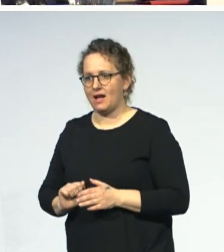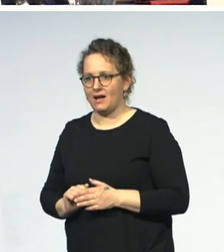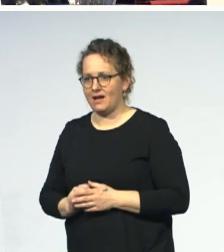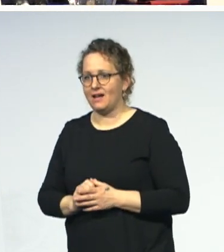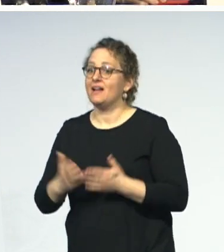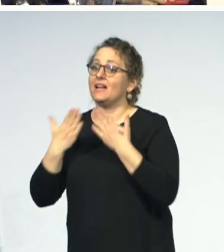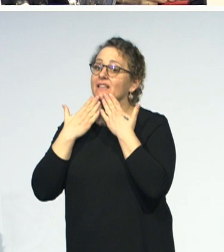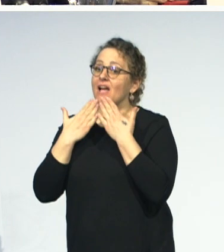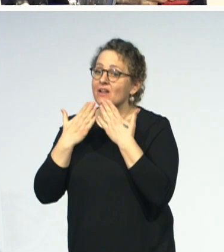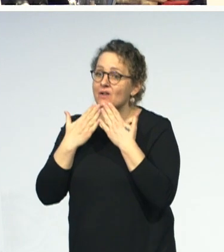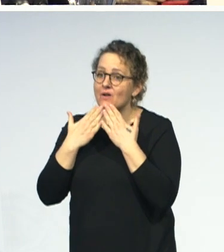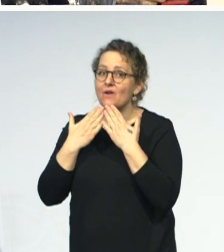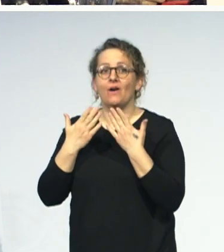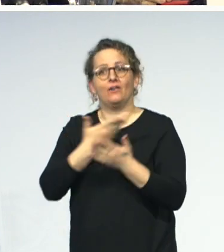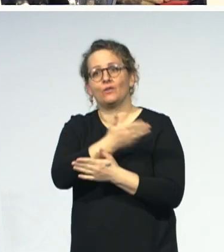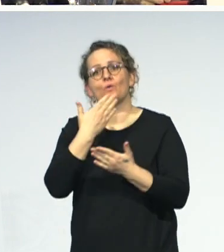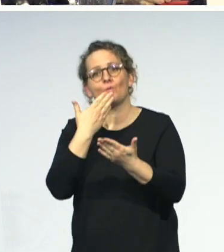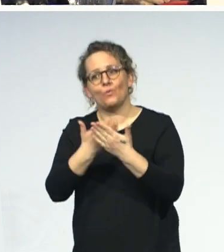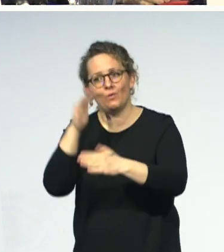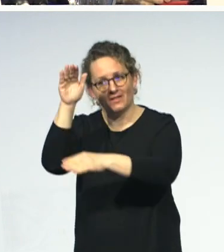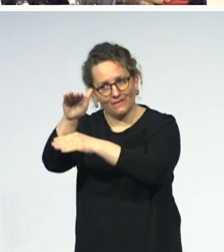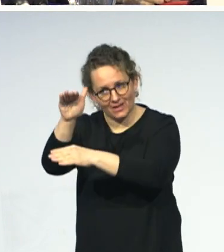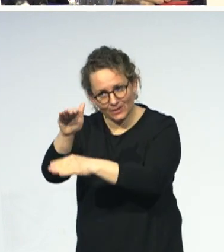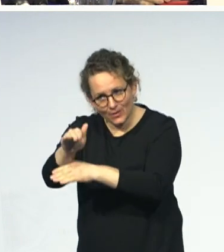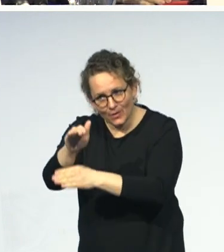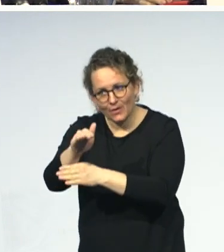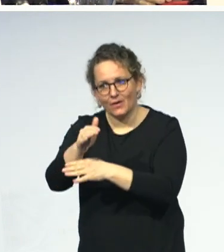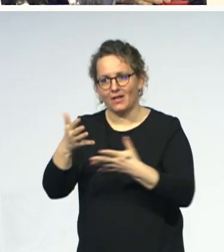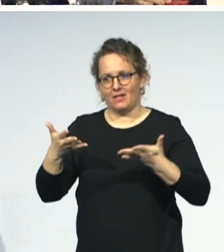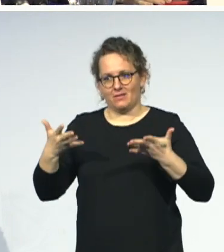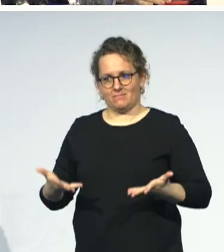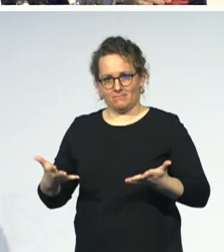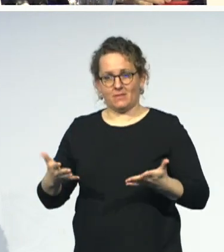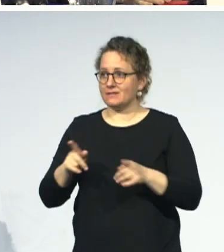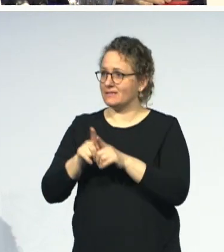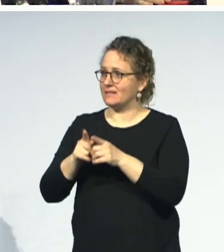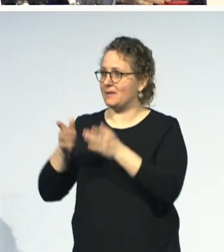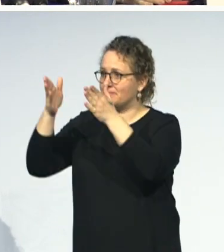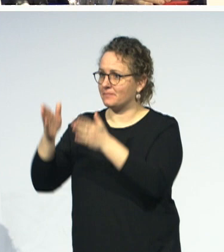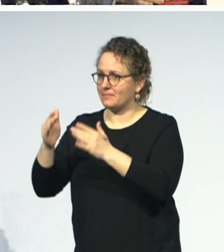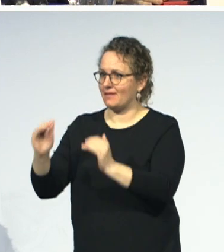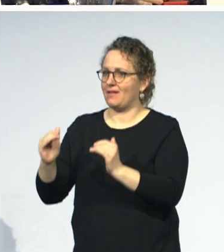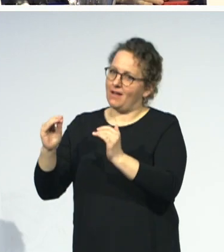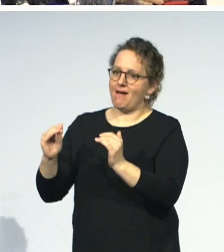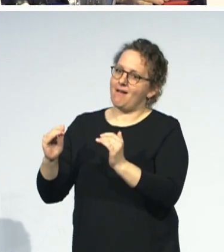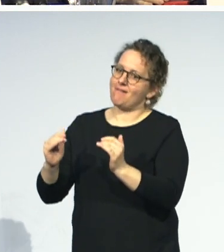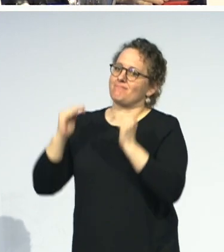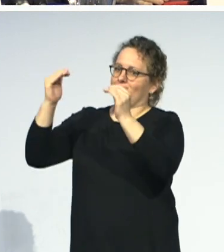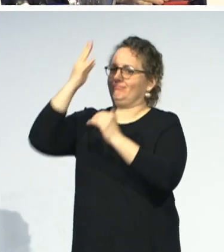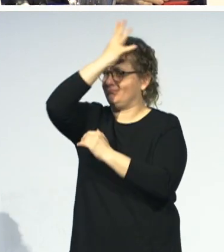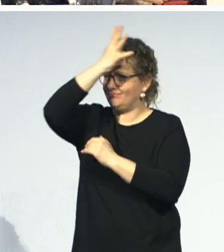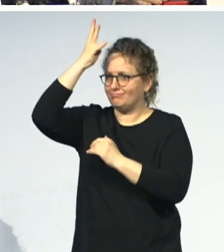So good afternoon, Your Royal Highness, Excellencies, and all the participants. I